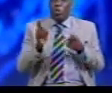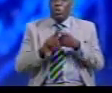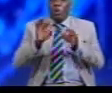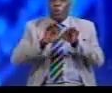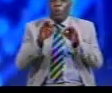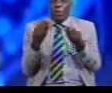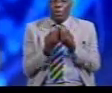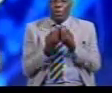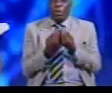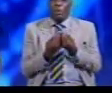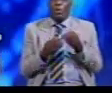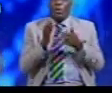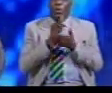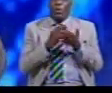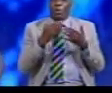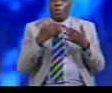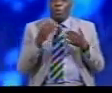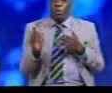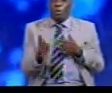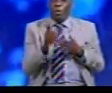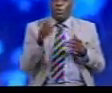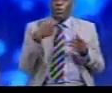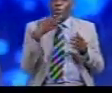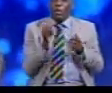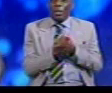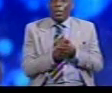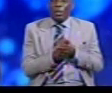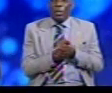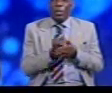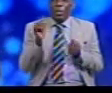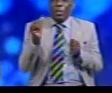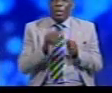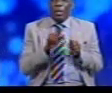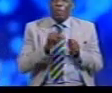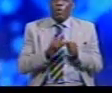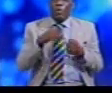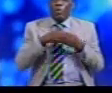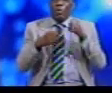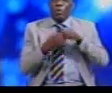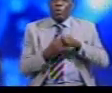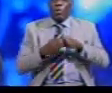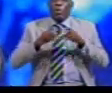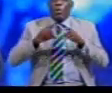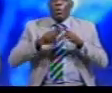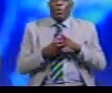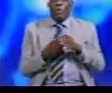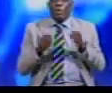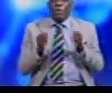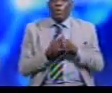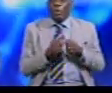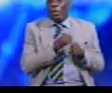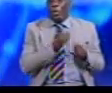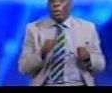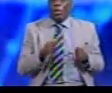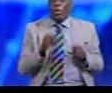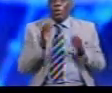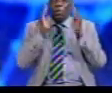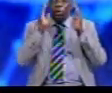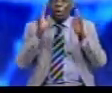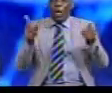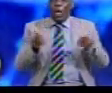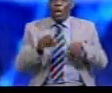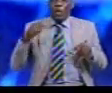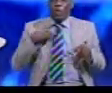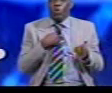once saying, overcoming every problem begins with a thankful heart. So as we gather today during